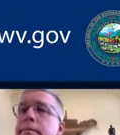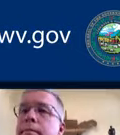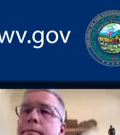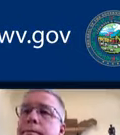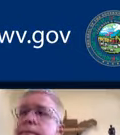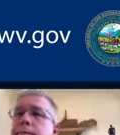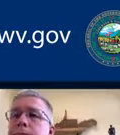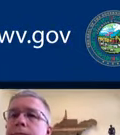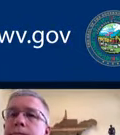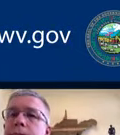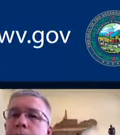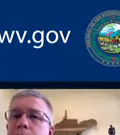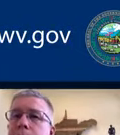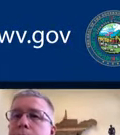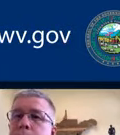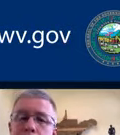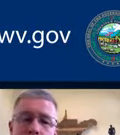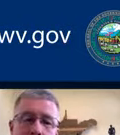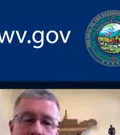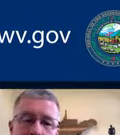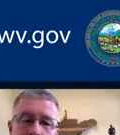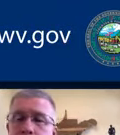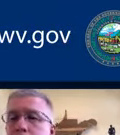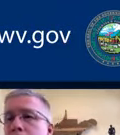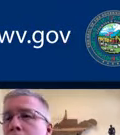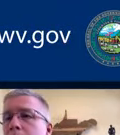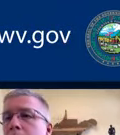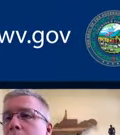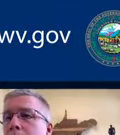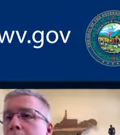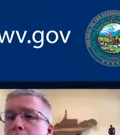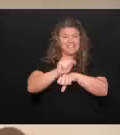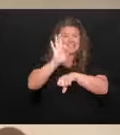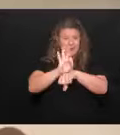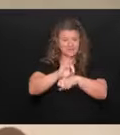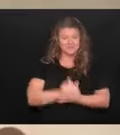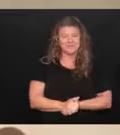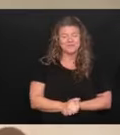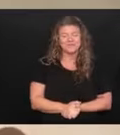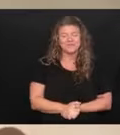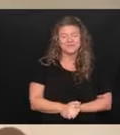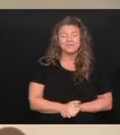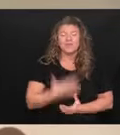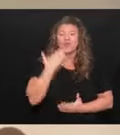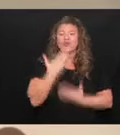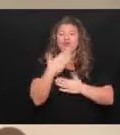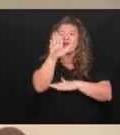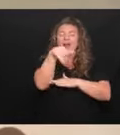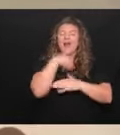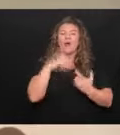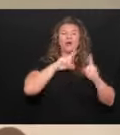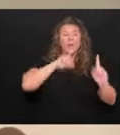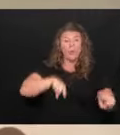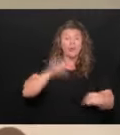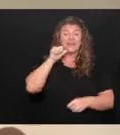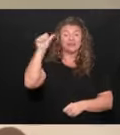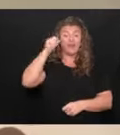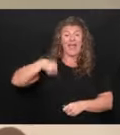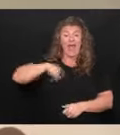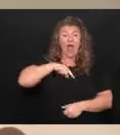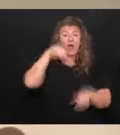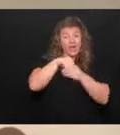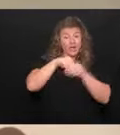Jim Hoyer, the director of our Joint Interagency Task Force. Good afternoon. Just want to report that yesterday our